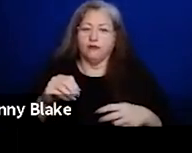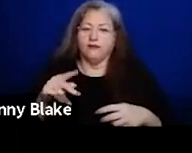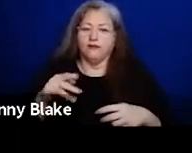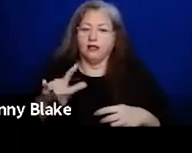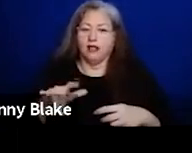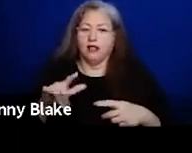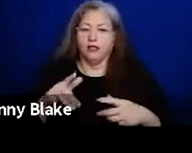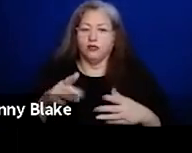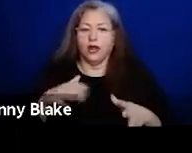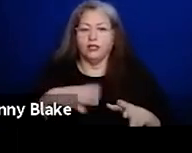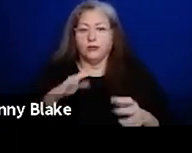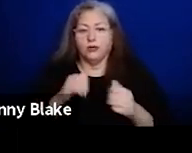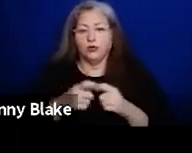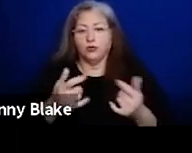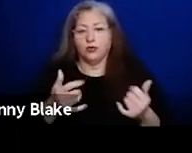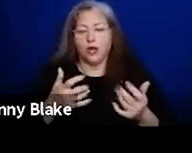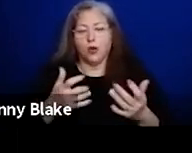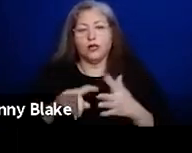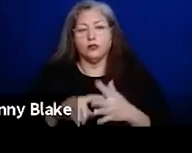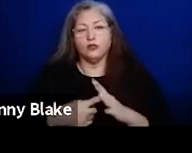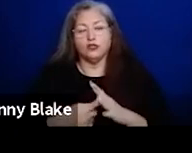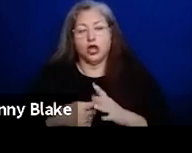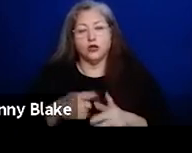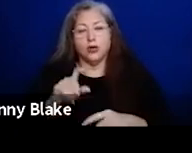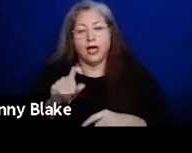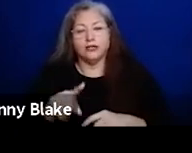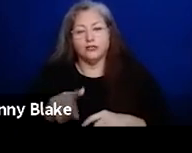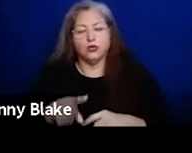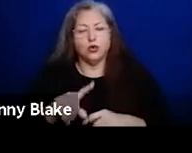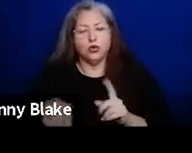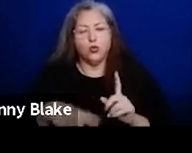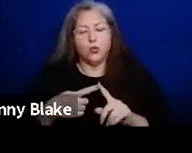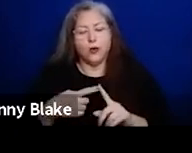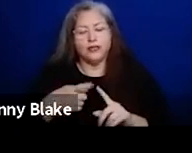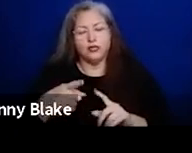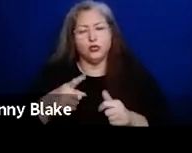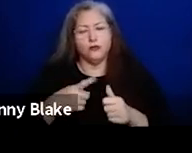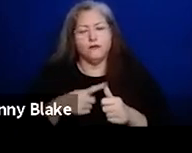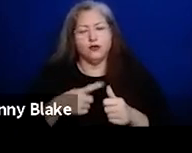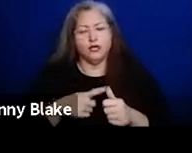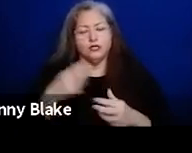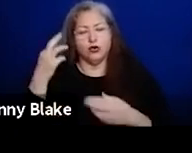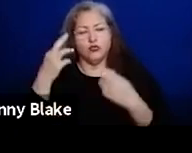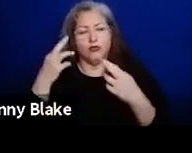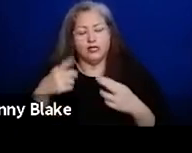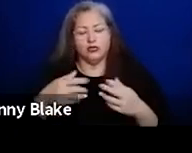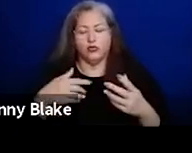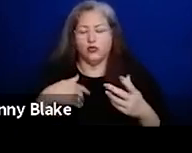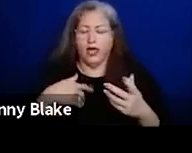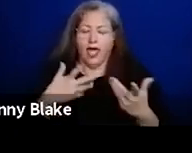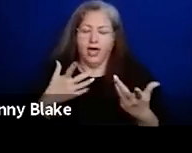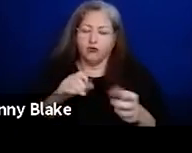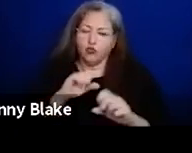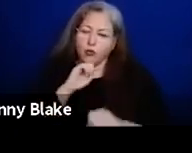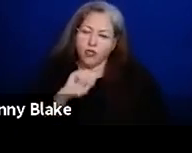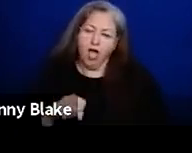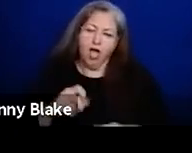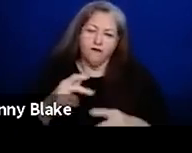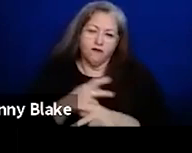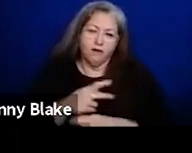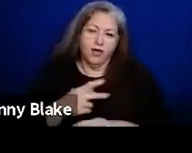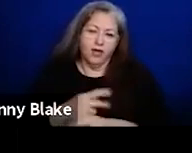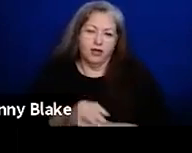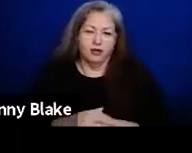today. So I want to start with asking you, when did you first realize that you had such a love of math?